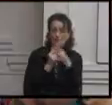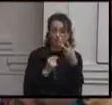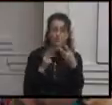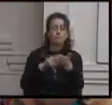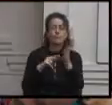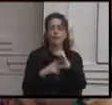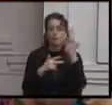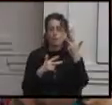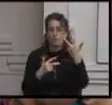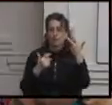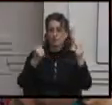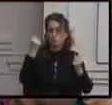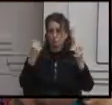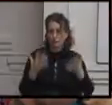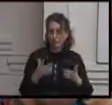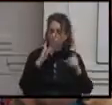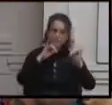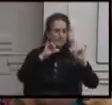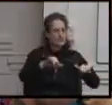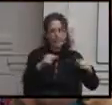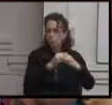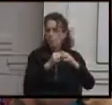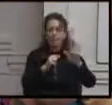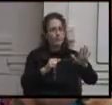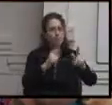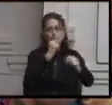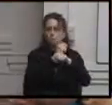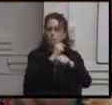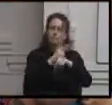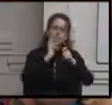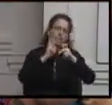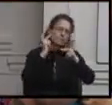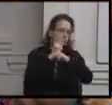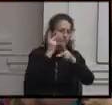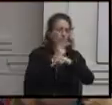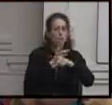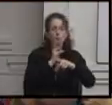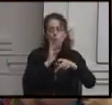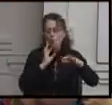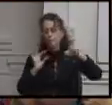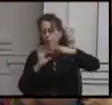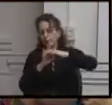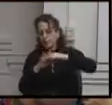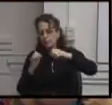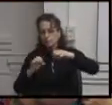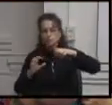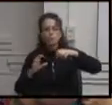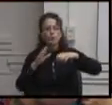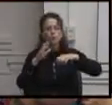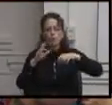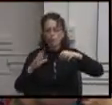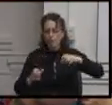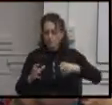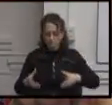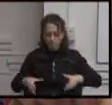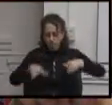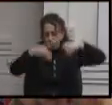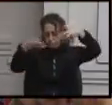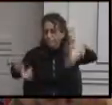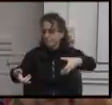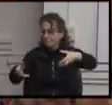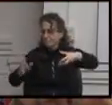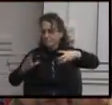those and staying with that truck, with the trucks to get the water to get hitched to the hydrants. So that leaves you 3 people to start fighting the